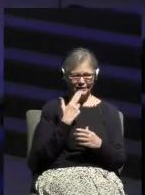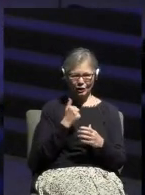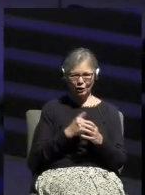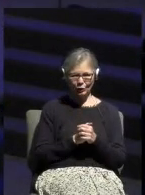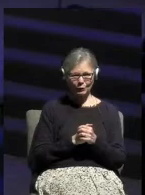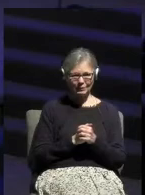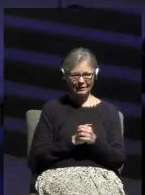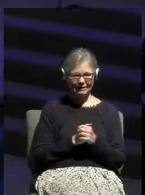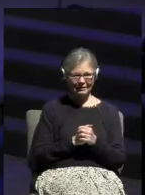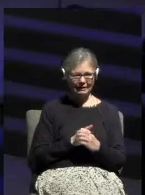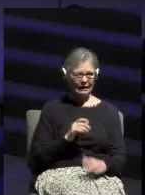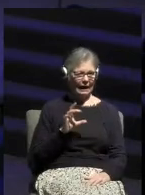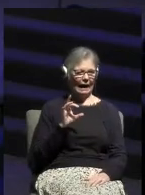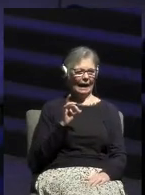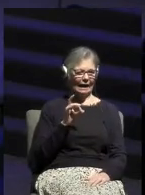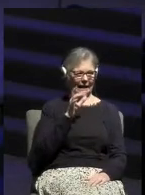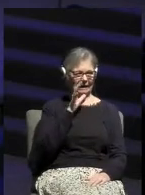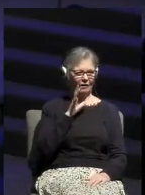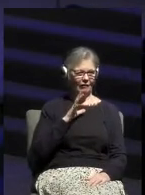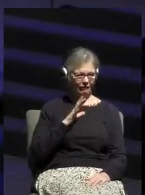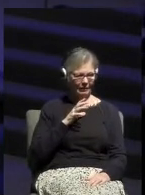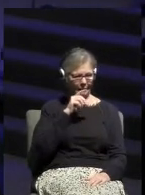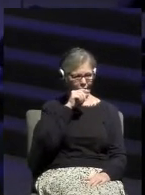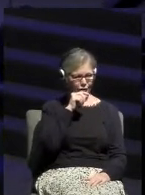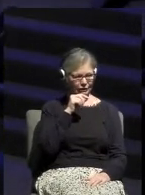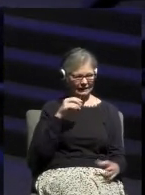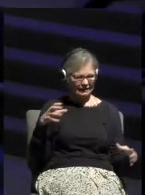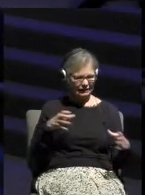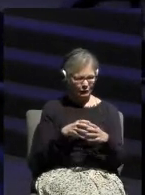Get eight females together.